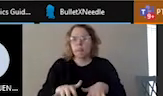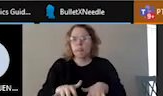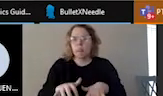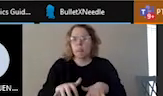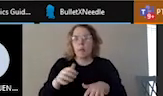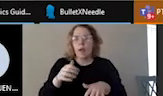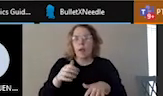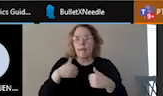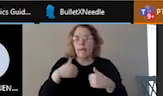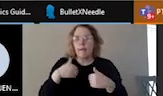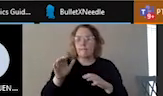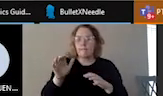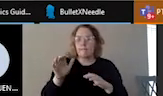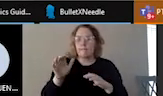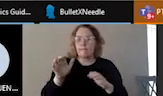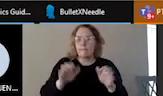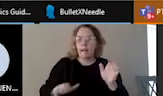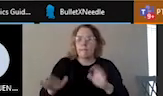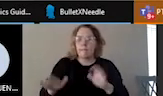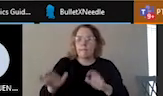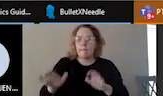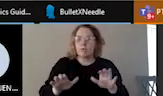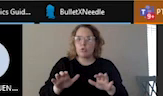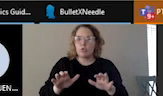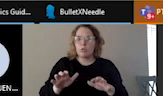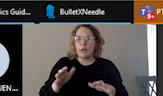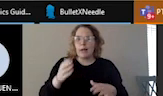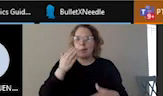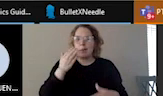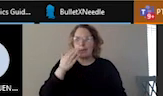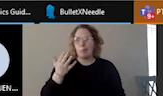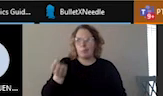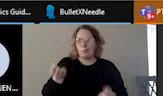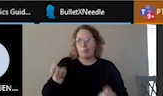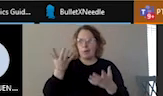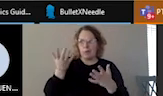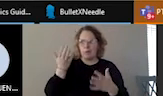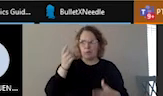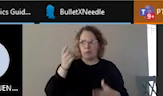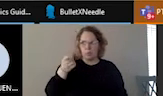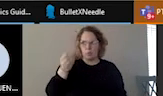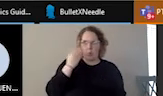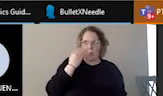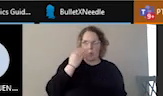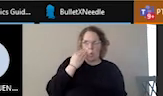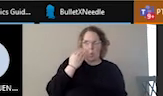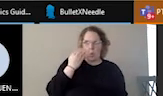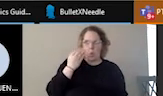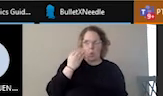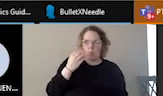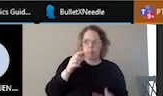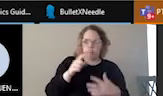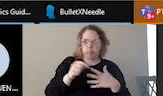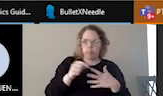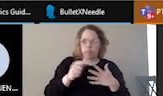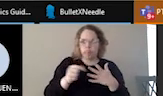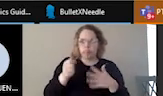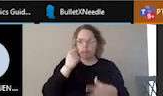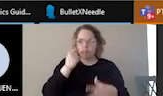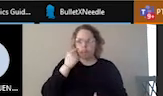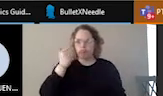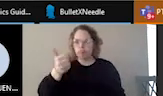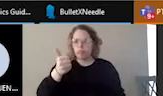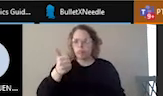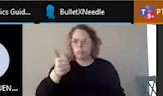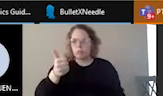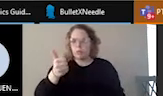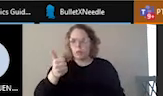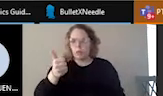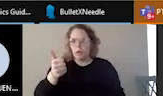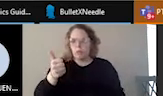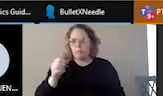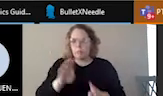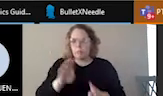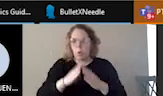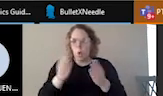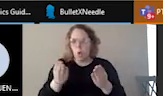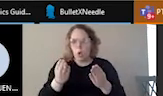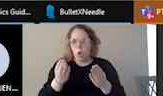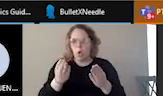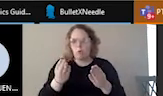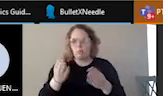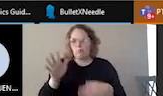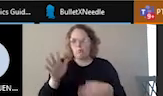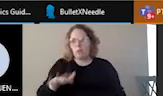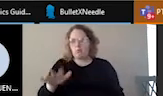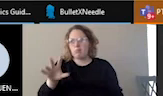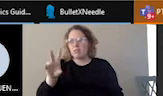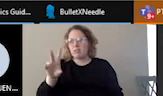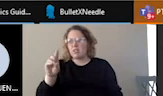familiar with how many of you are familiar with like those old choose your own adventure books from like the 70s and 80s. I actually learned about